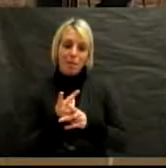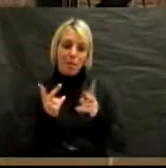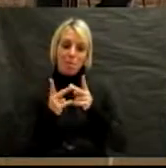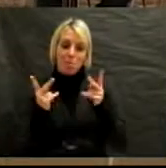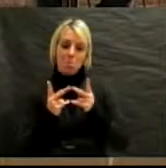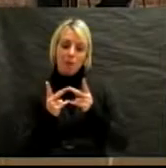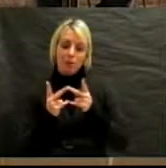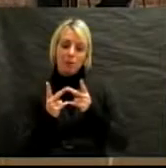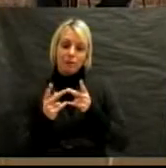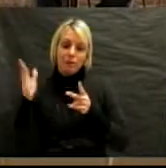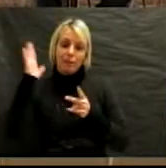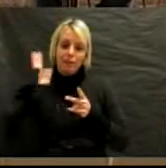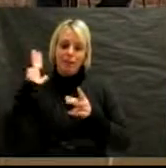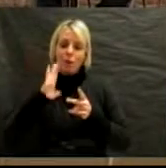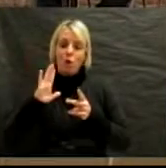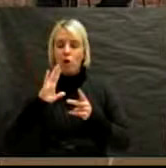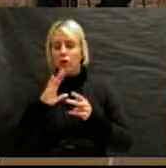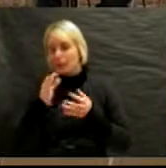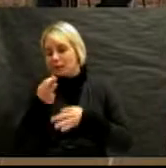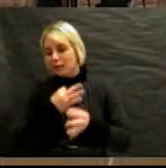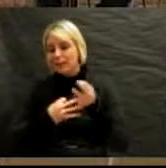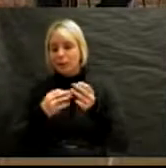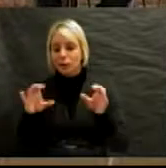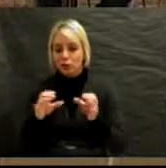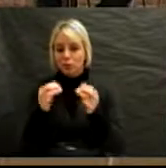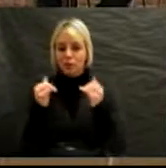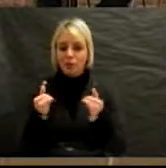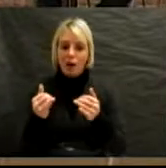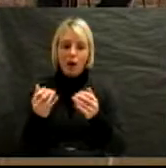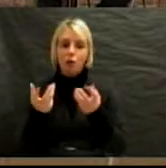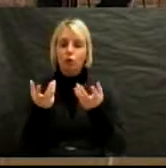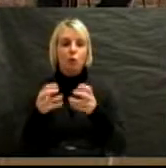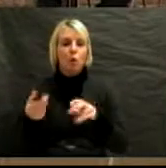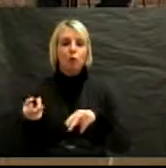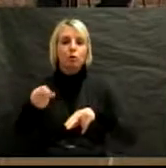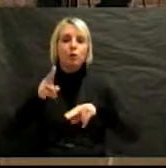time, but to feel like we're going back to where we were. So that's the motion.